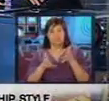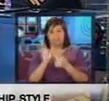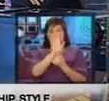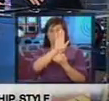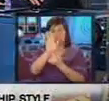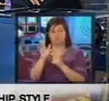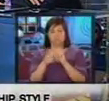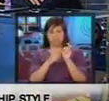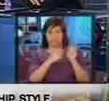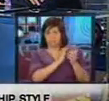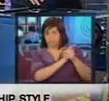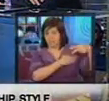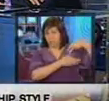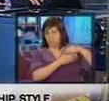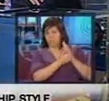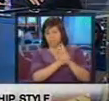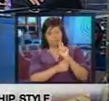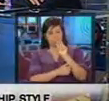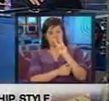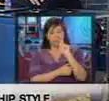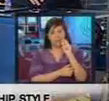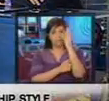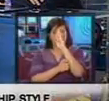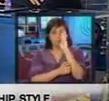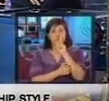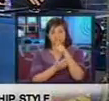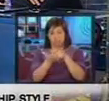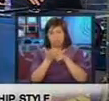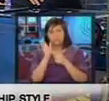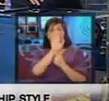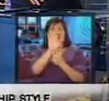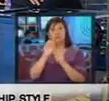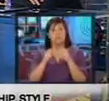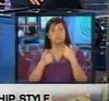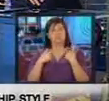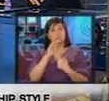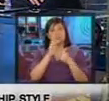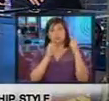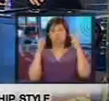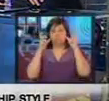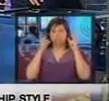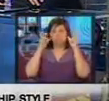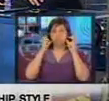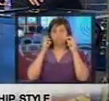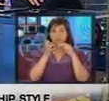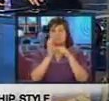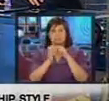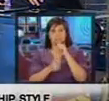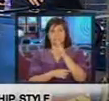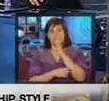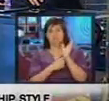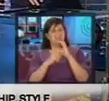what you say are his gifts, because tweeting and Facebook really require you to show that you have something between your ears. Right. True. And this is not what